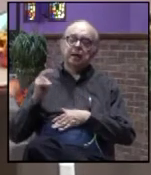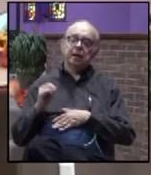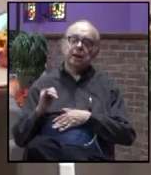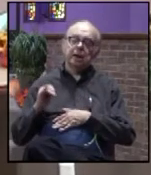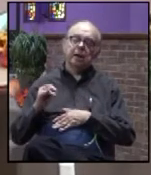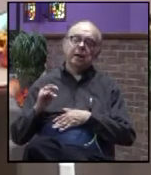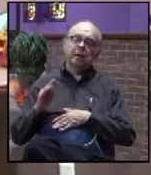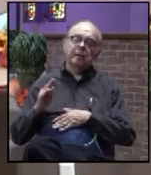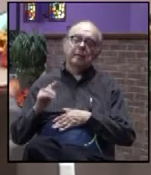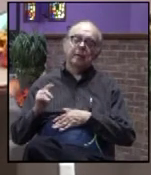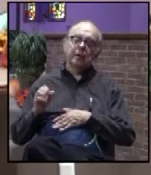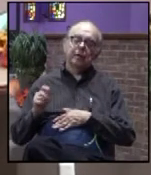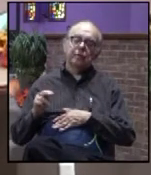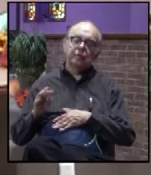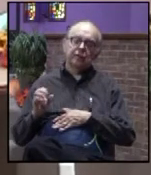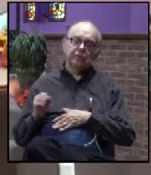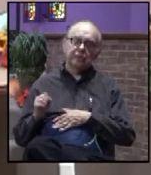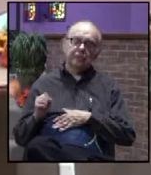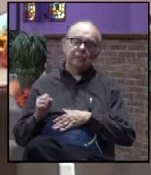You can act crazy,